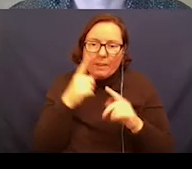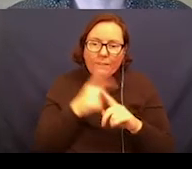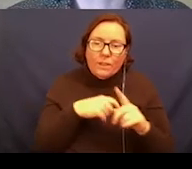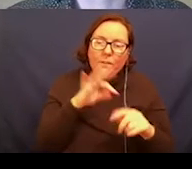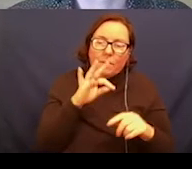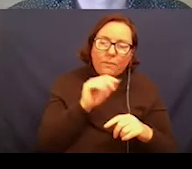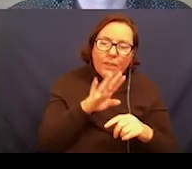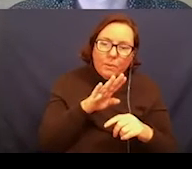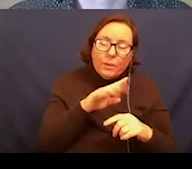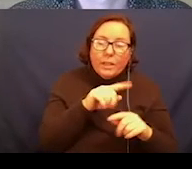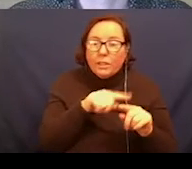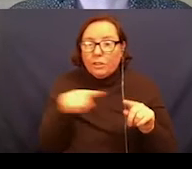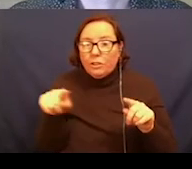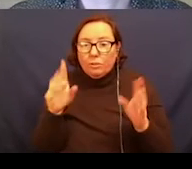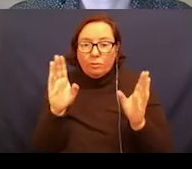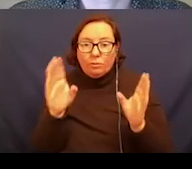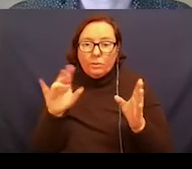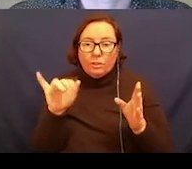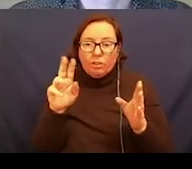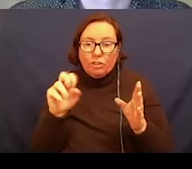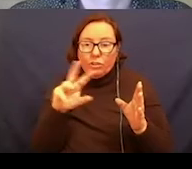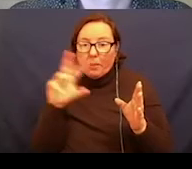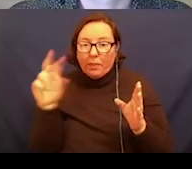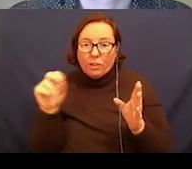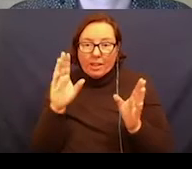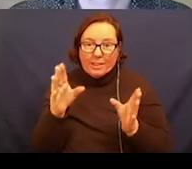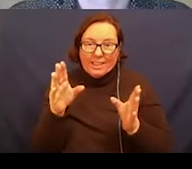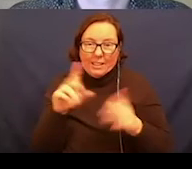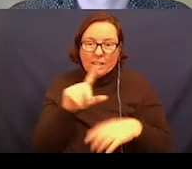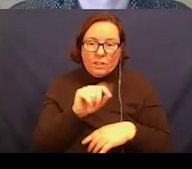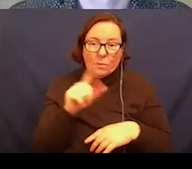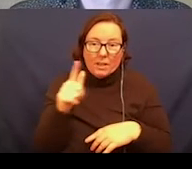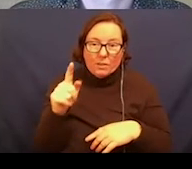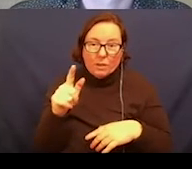February 1st to June 30th, 2021.